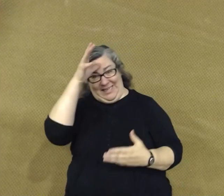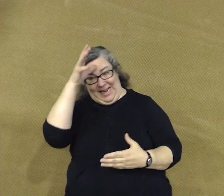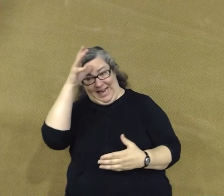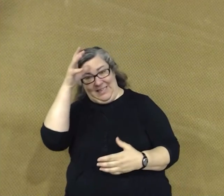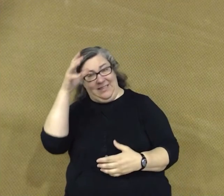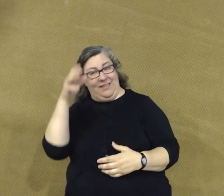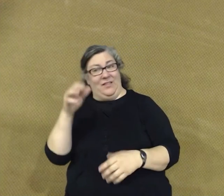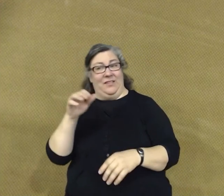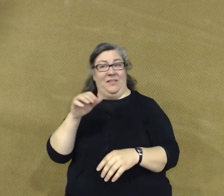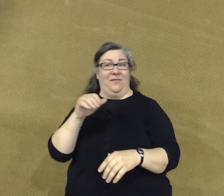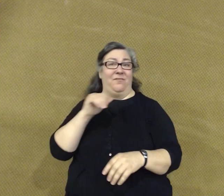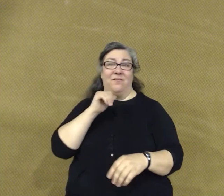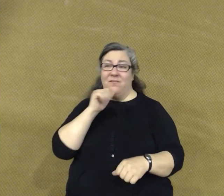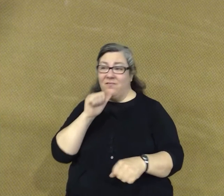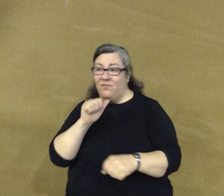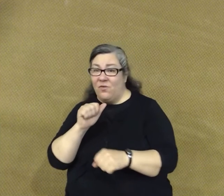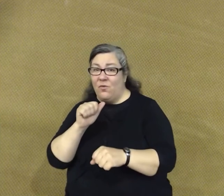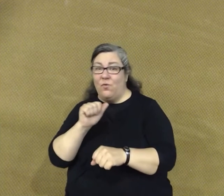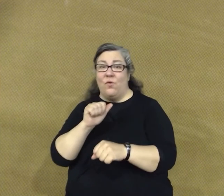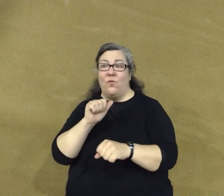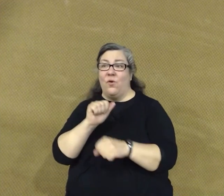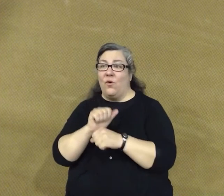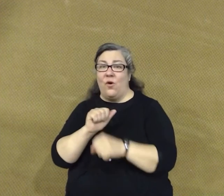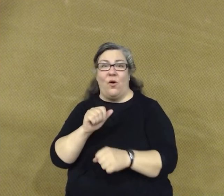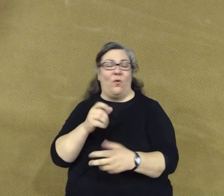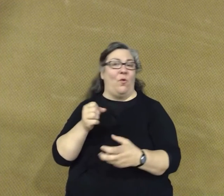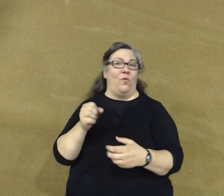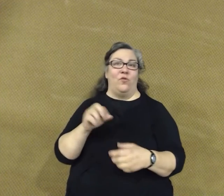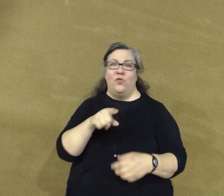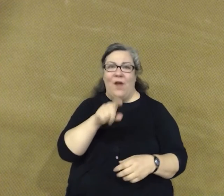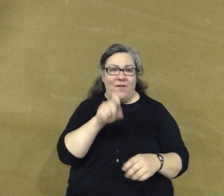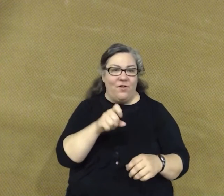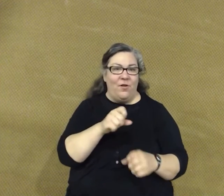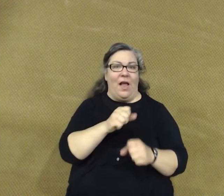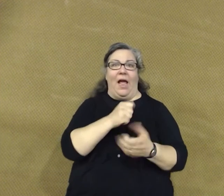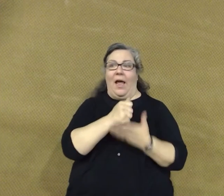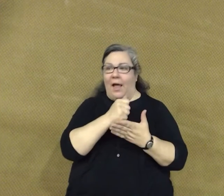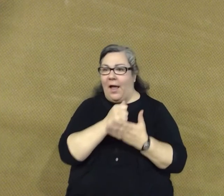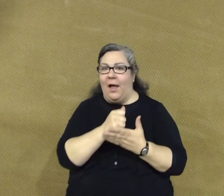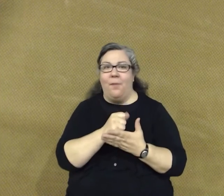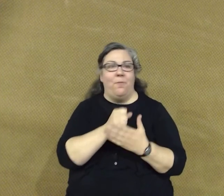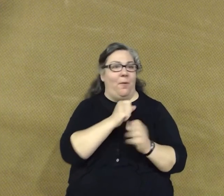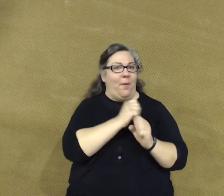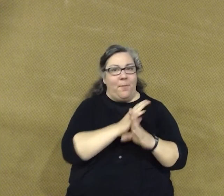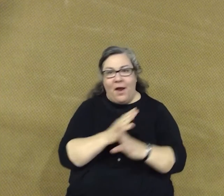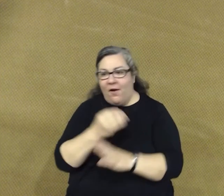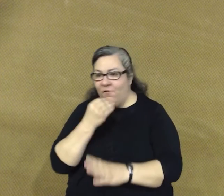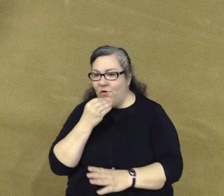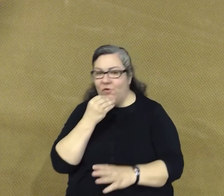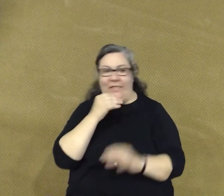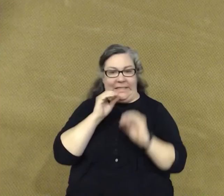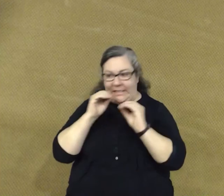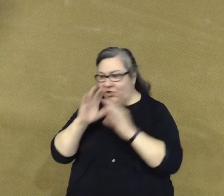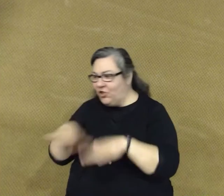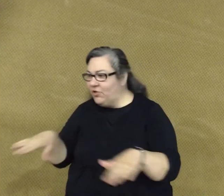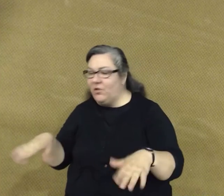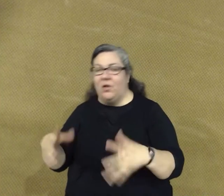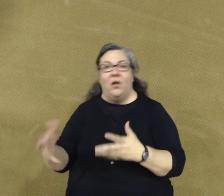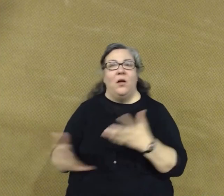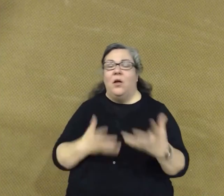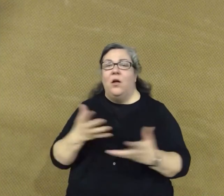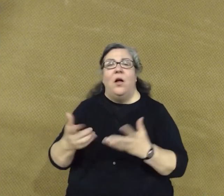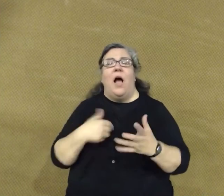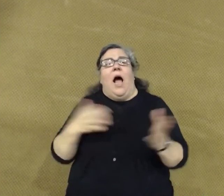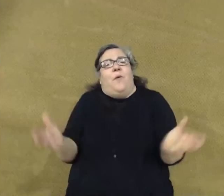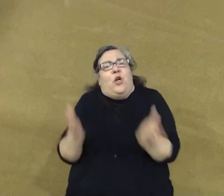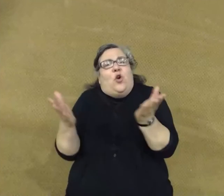work, that load of preparing meals, washing clothes, cleaning house, teaching children. And I would